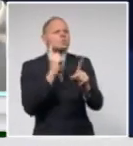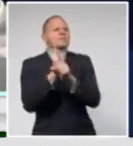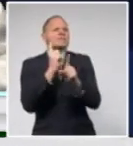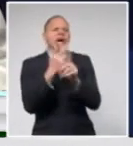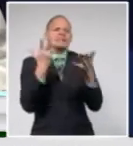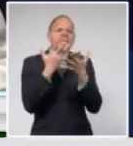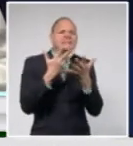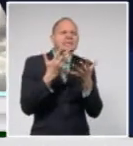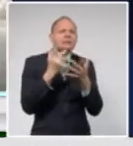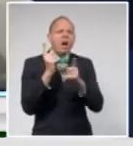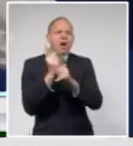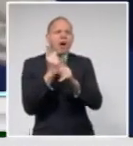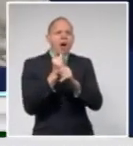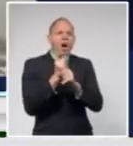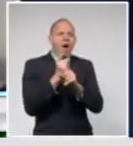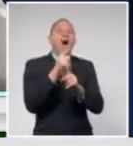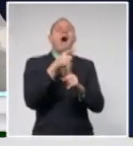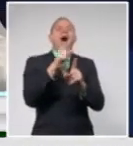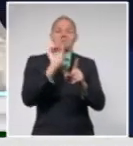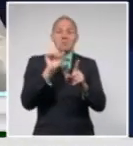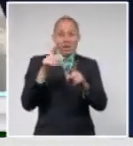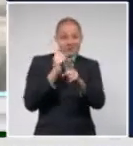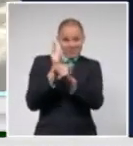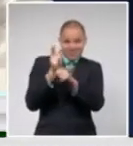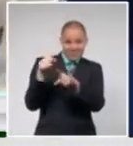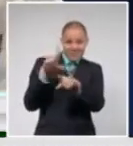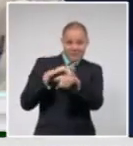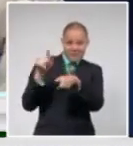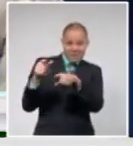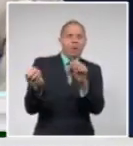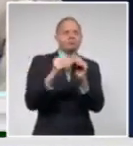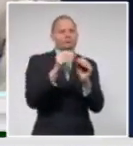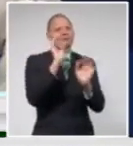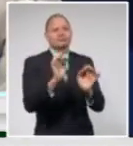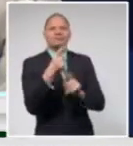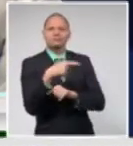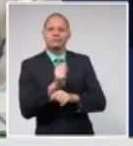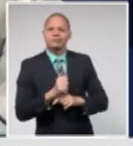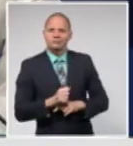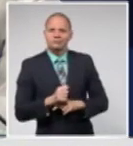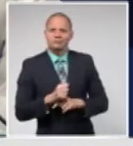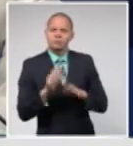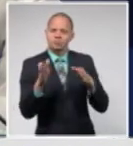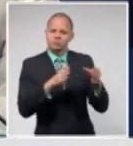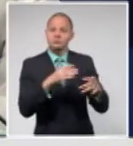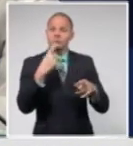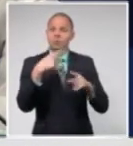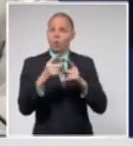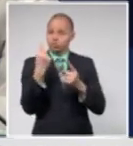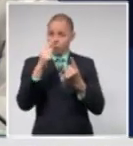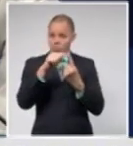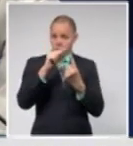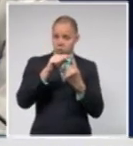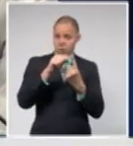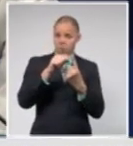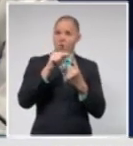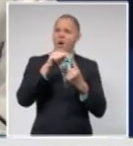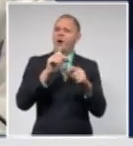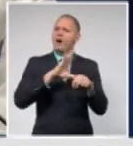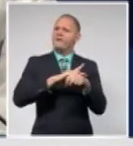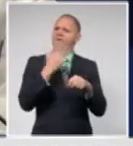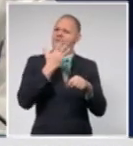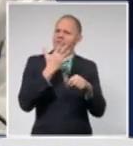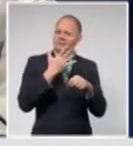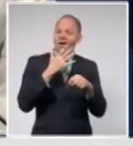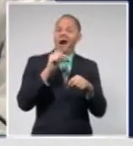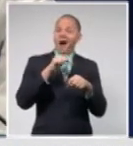this is a specific feature of the disease that makes difficult its control. By age groups, 6 individuals are under the